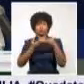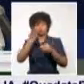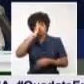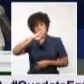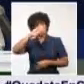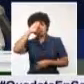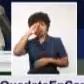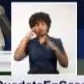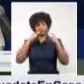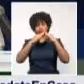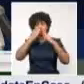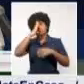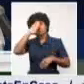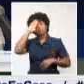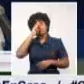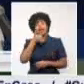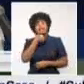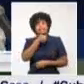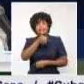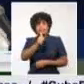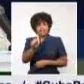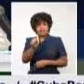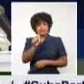2.9% of the samples studied.